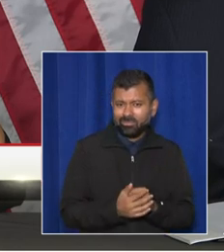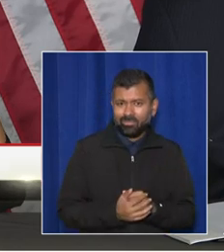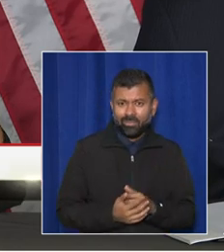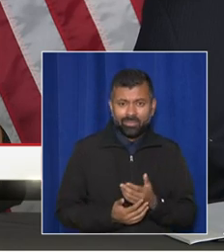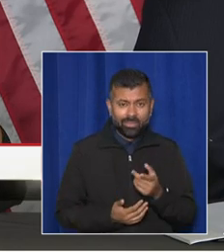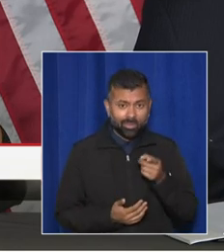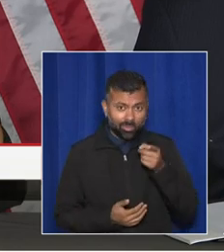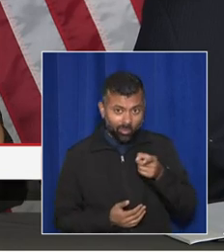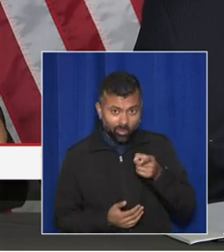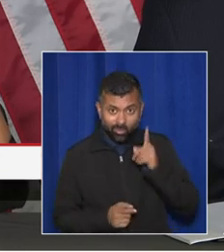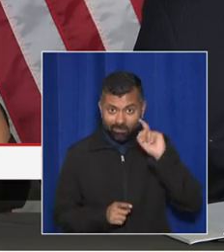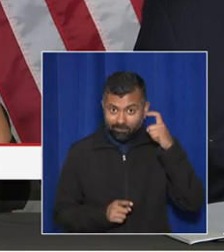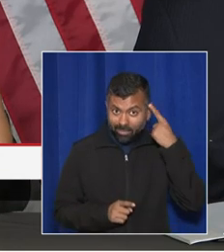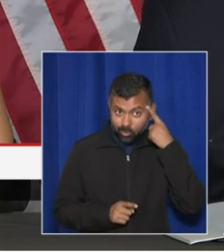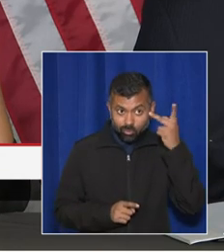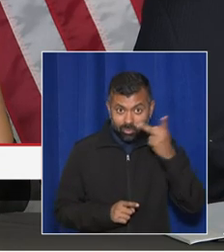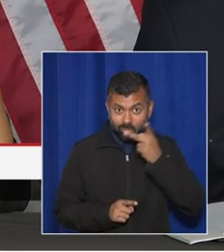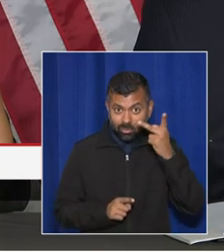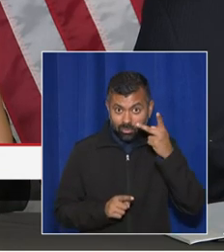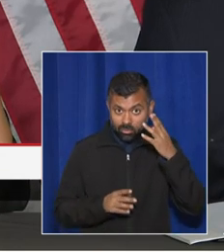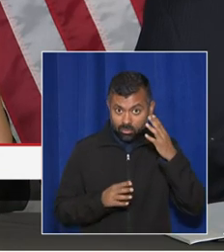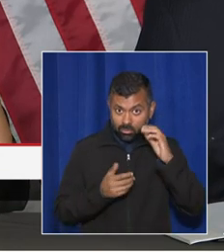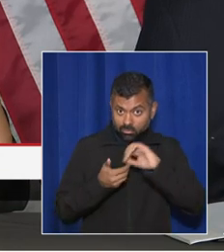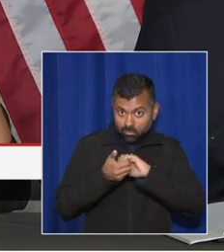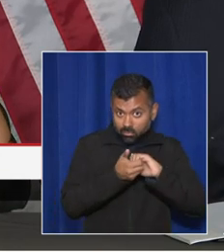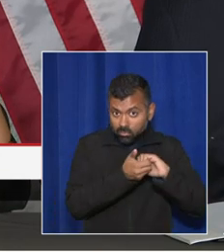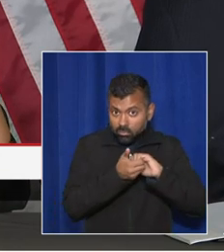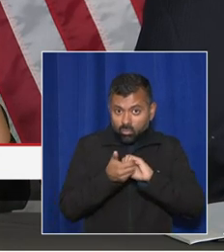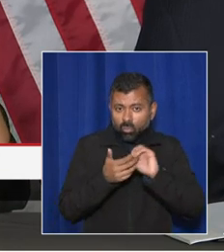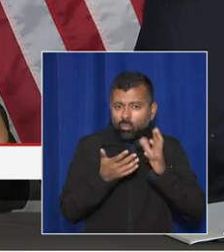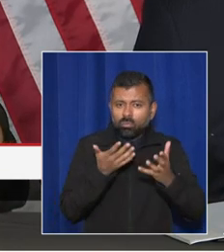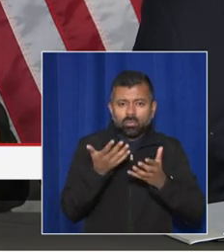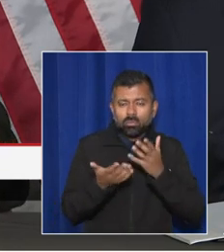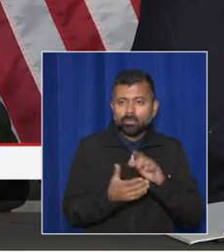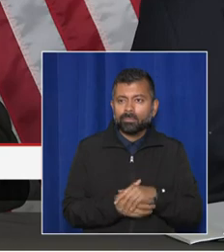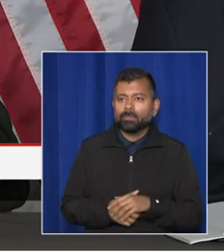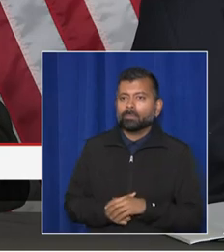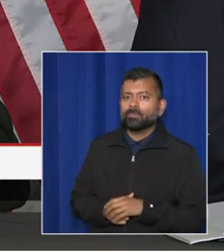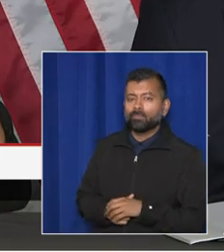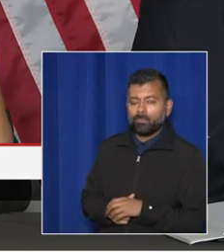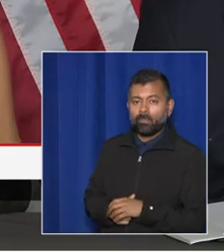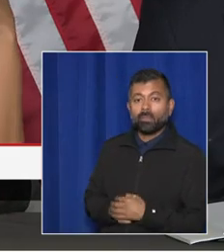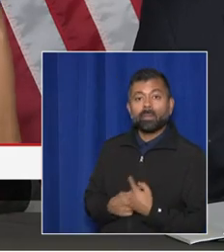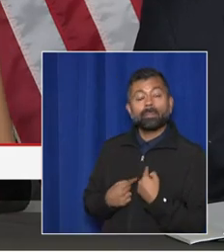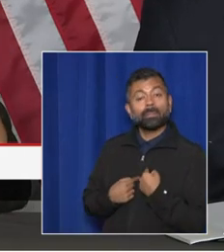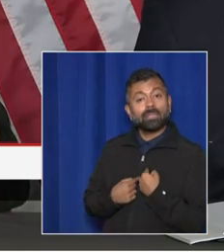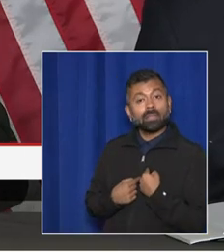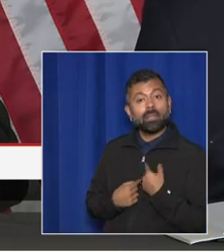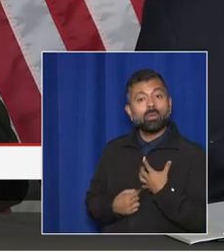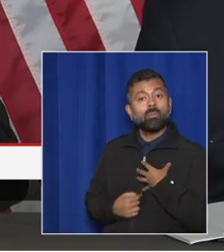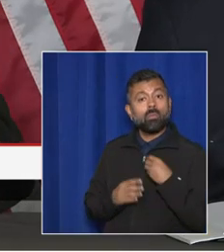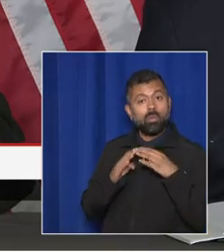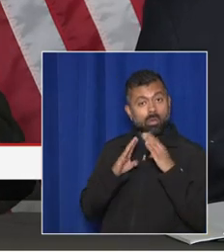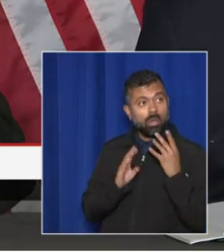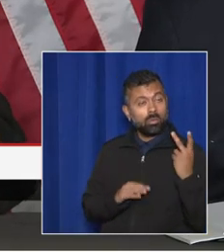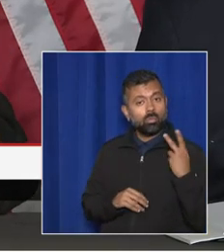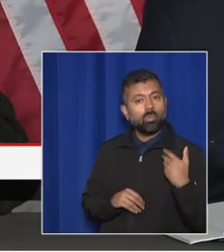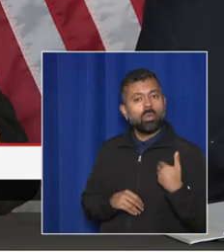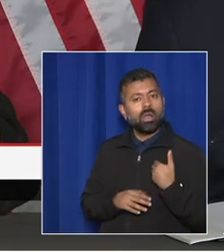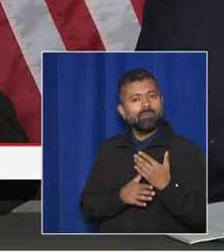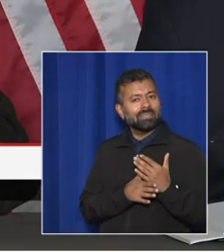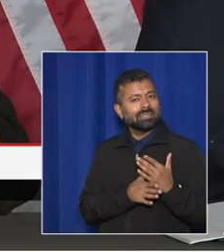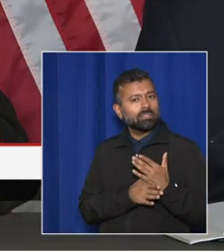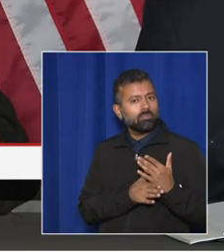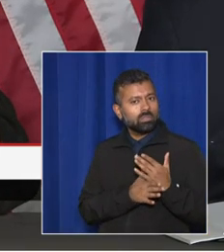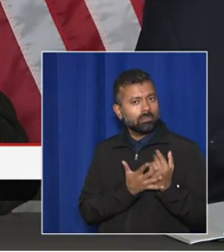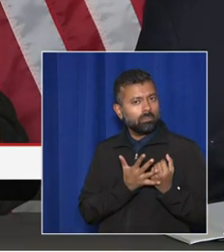Trump's? They're the same. So the shared priorities around our safety